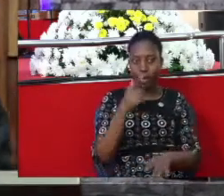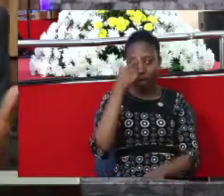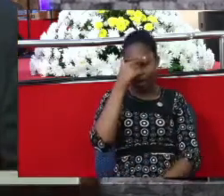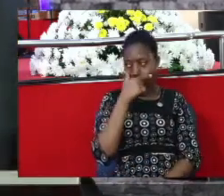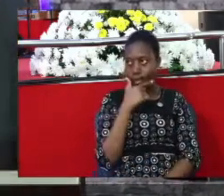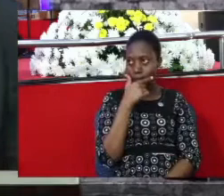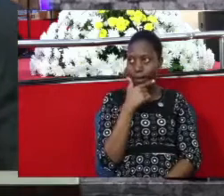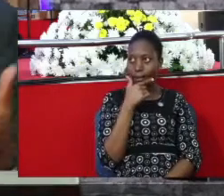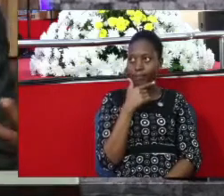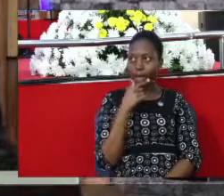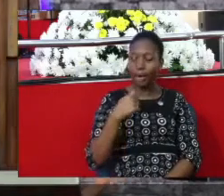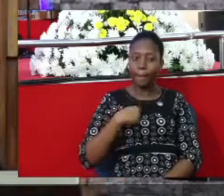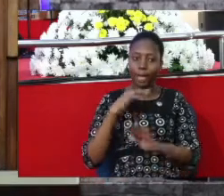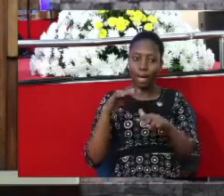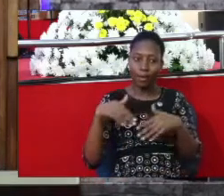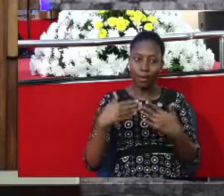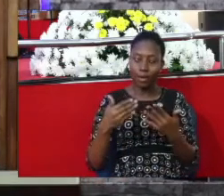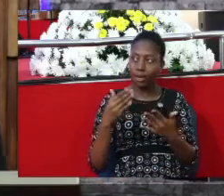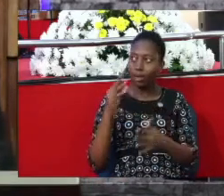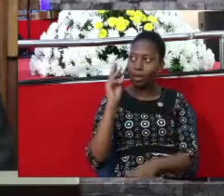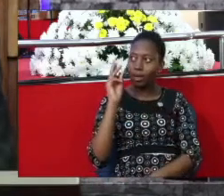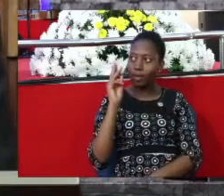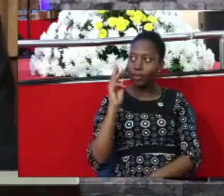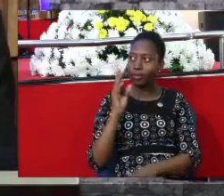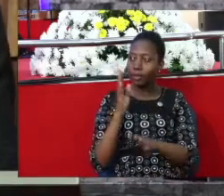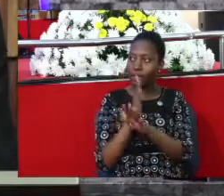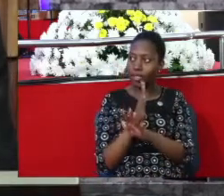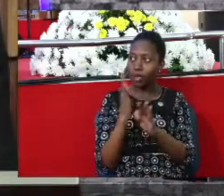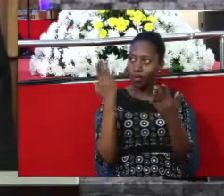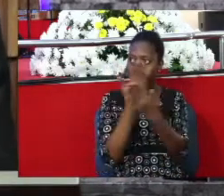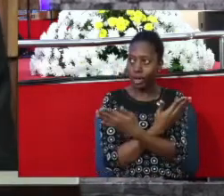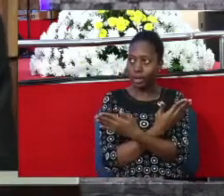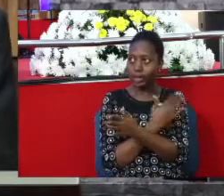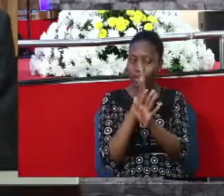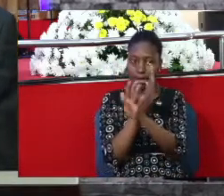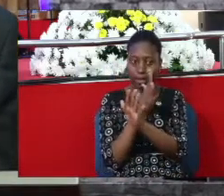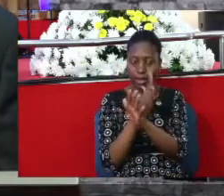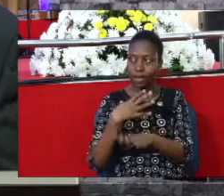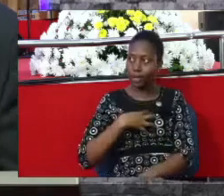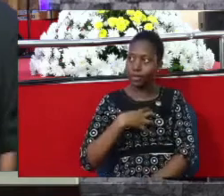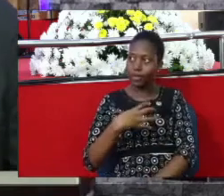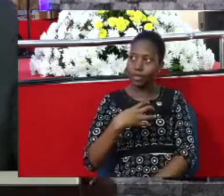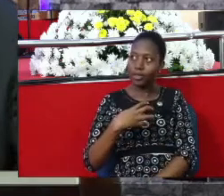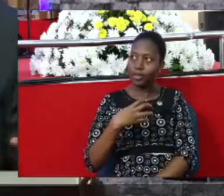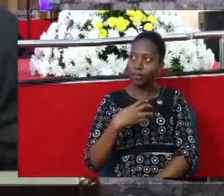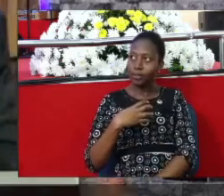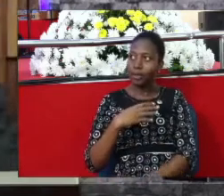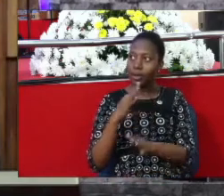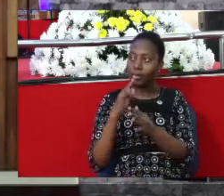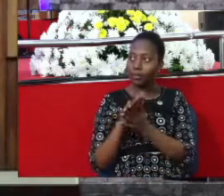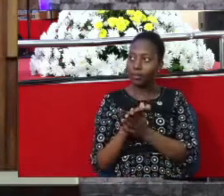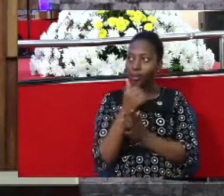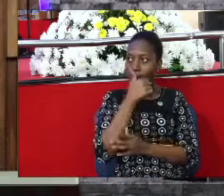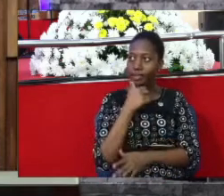you the treasure of darkness and riches from sacred places so that you may know that I, the Lord your God of Israel, call you by your